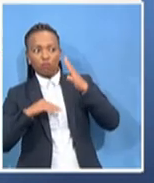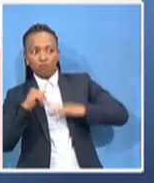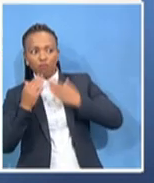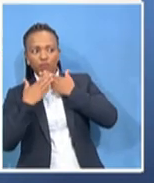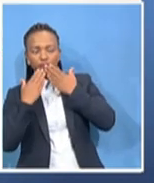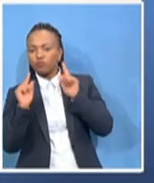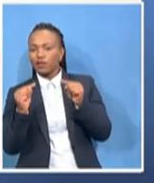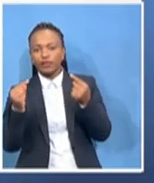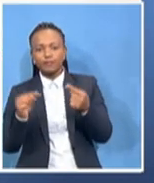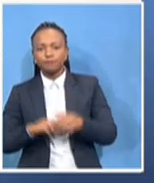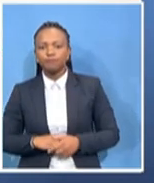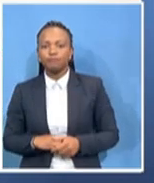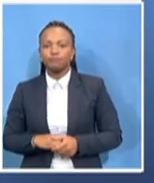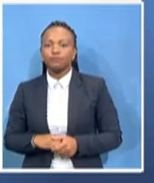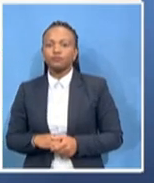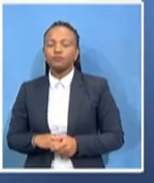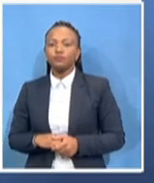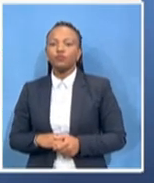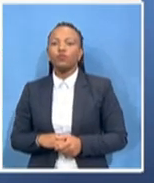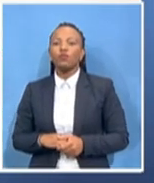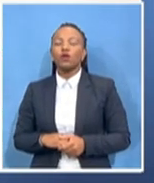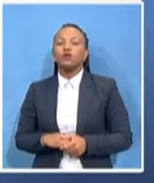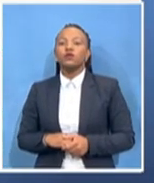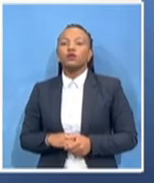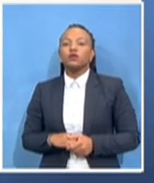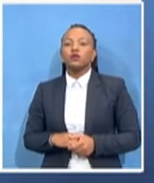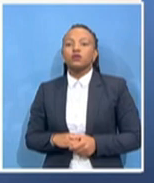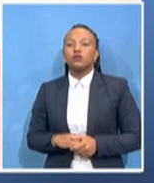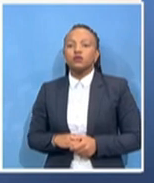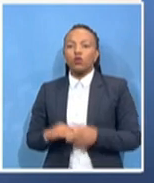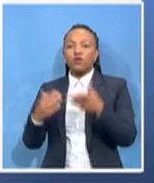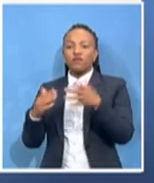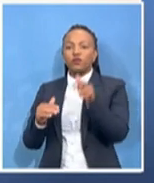me ask you, we've just received news that Cabinet has given the green light to the